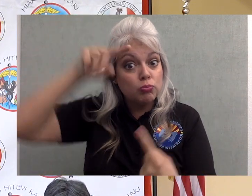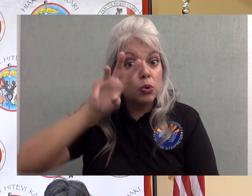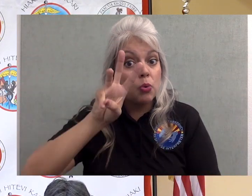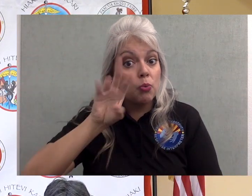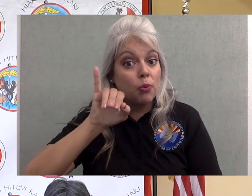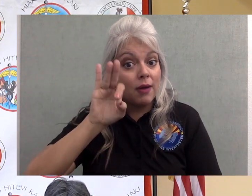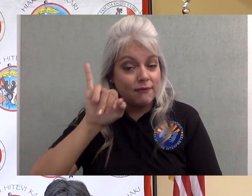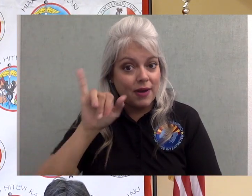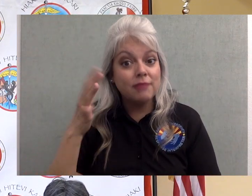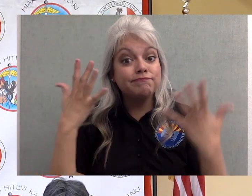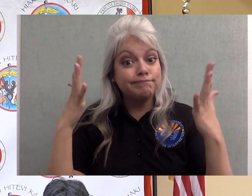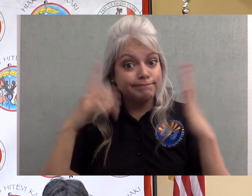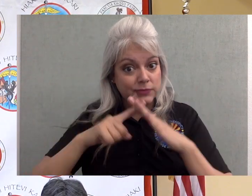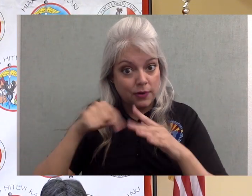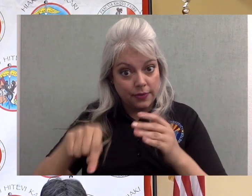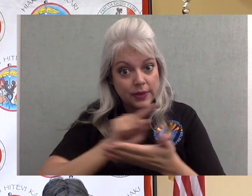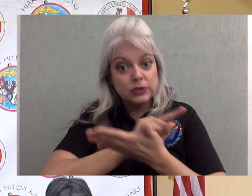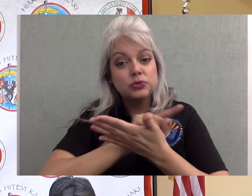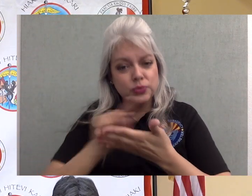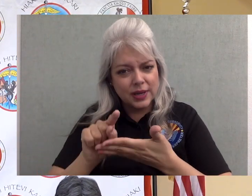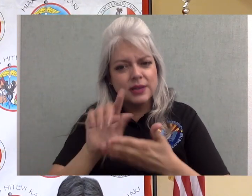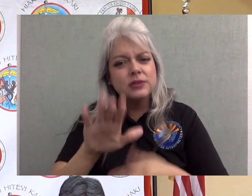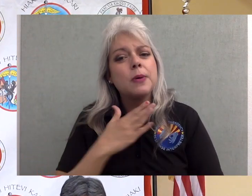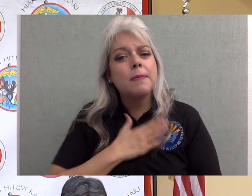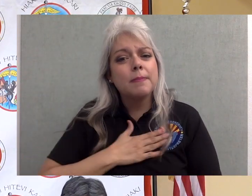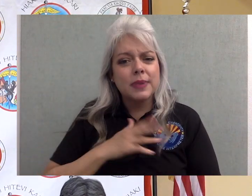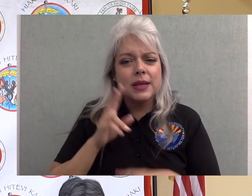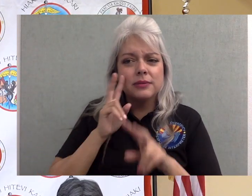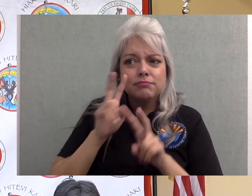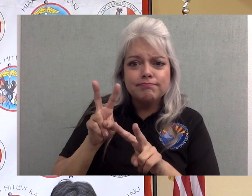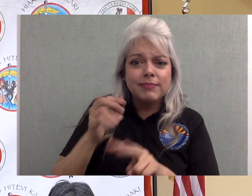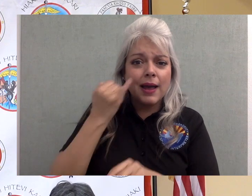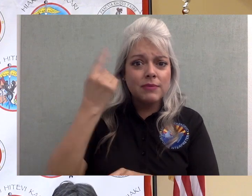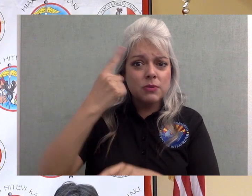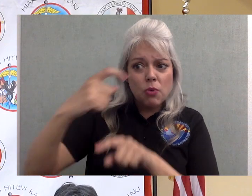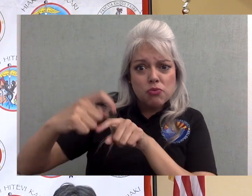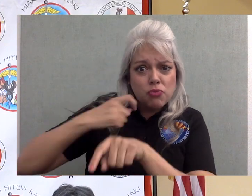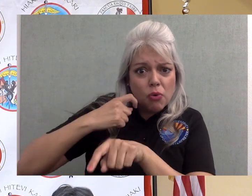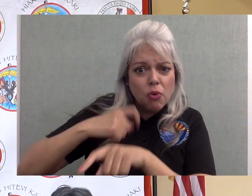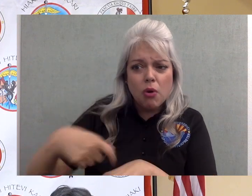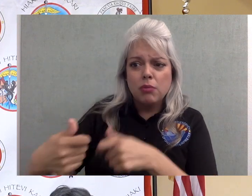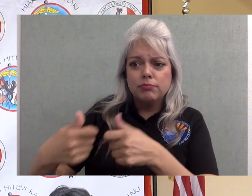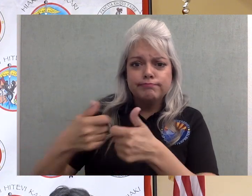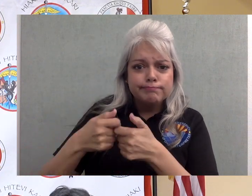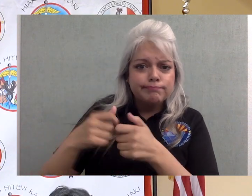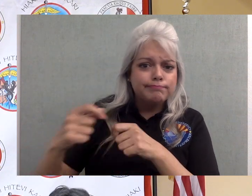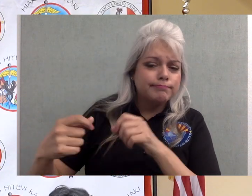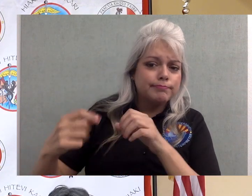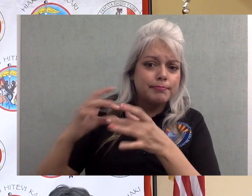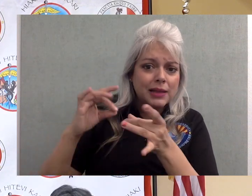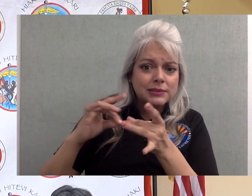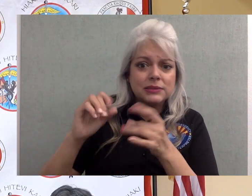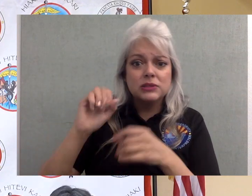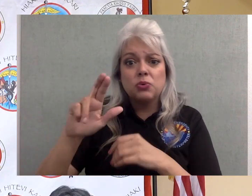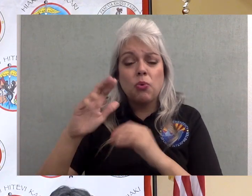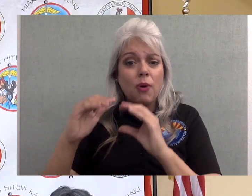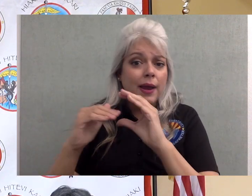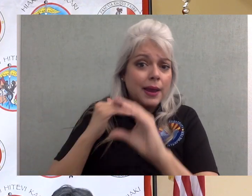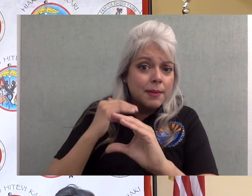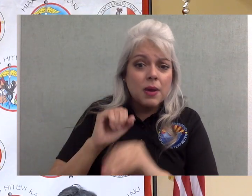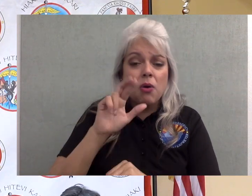week, so please be on the lookout for any phone calls or messages that may be left at your